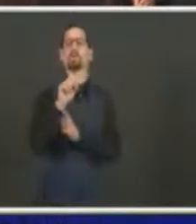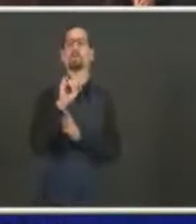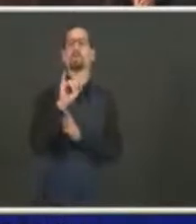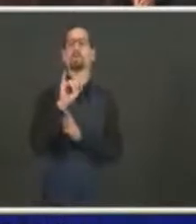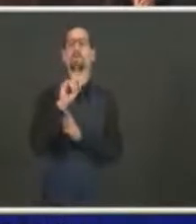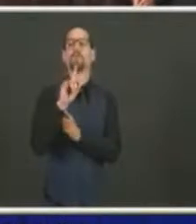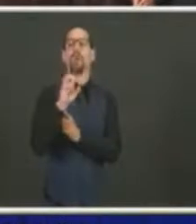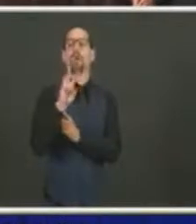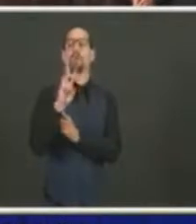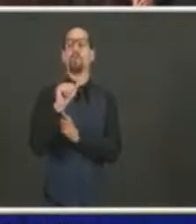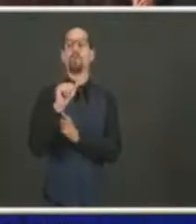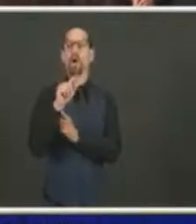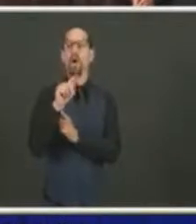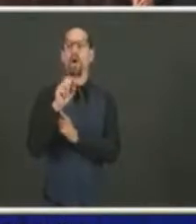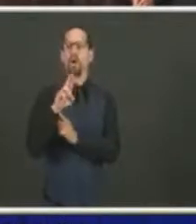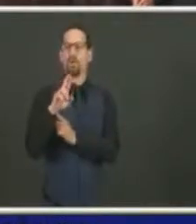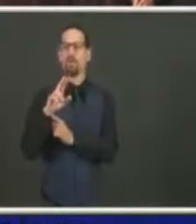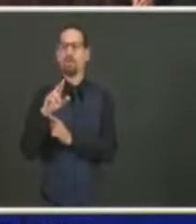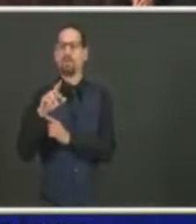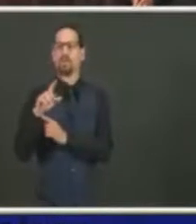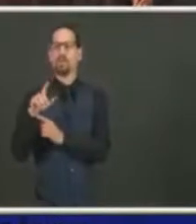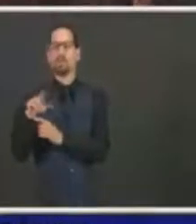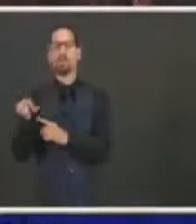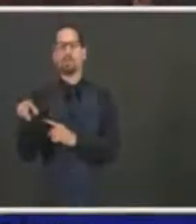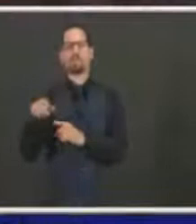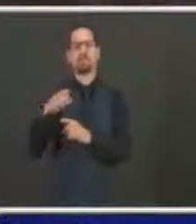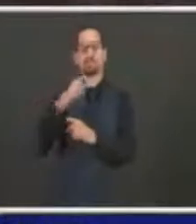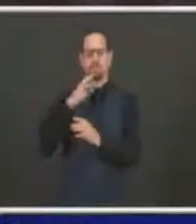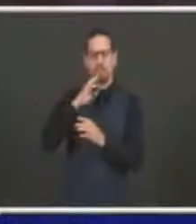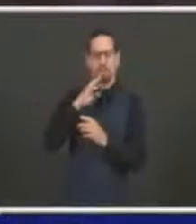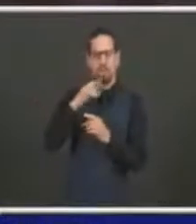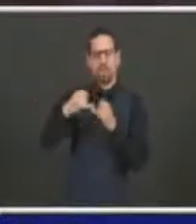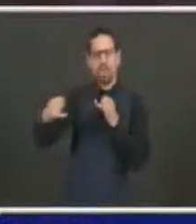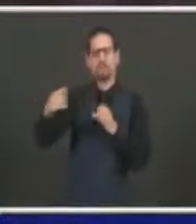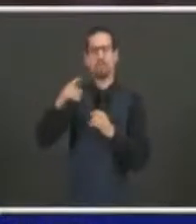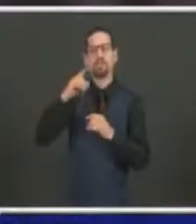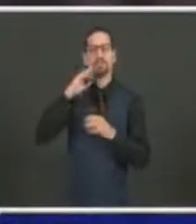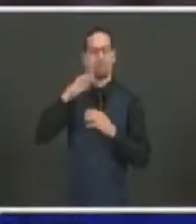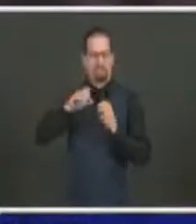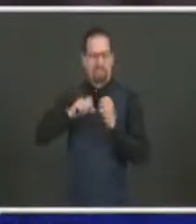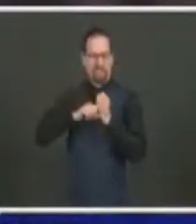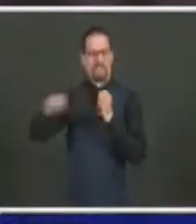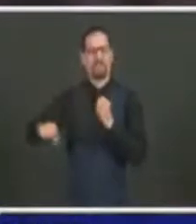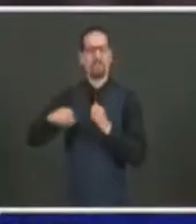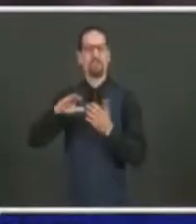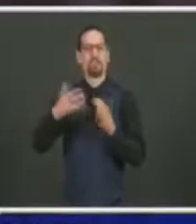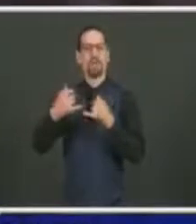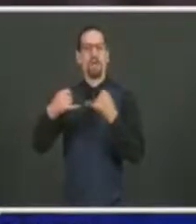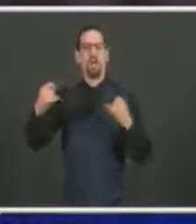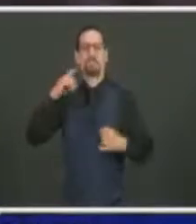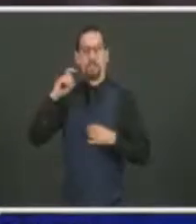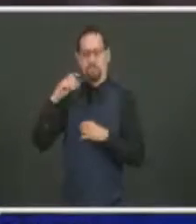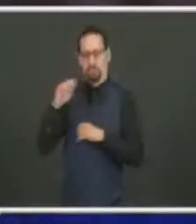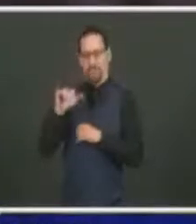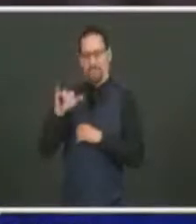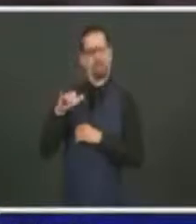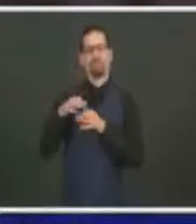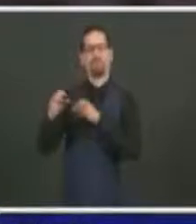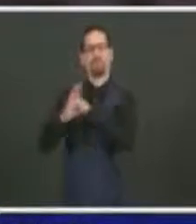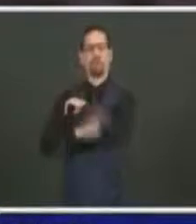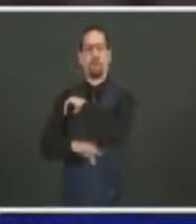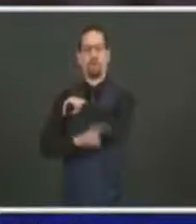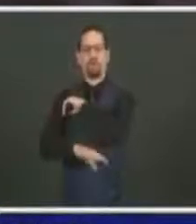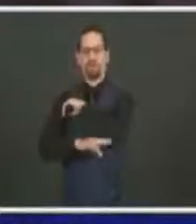missed their April and May deadlines. They've now been extended until September. When you analyze the pillars that the development is based on, for example,